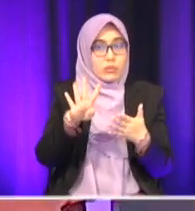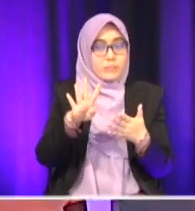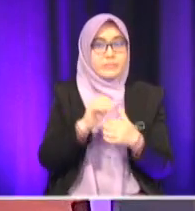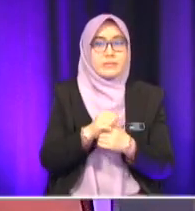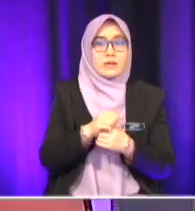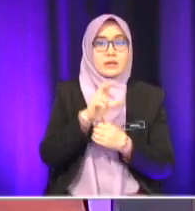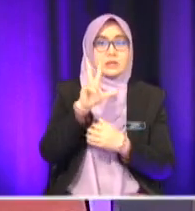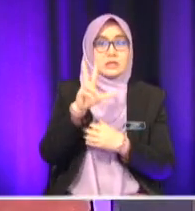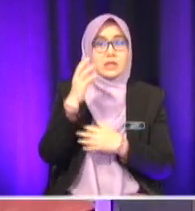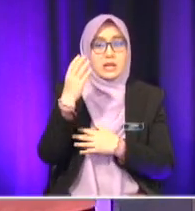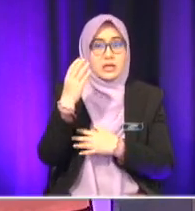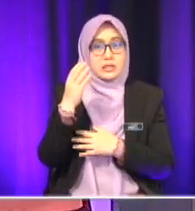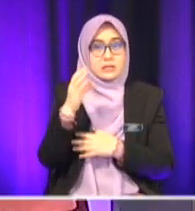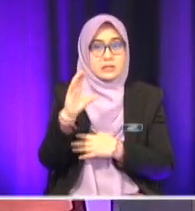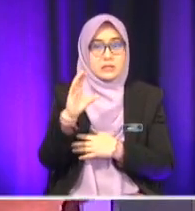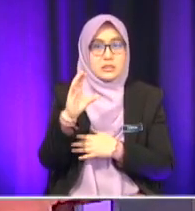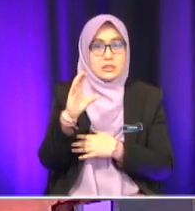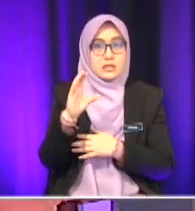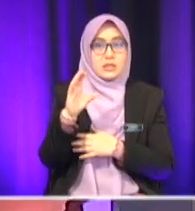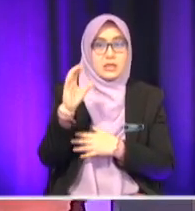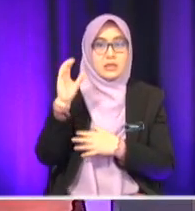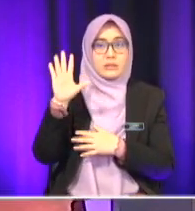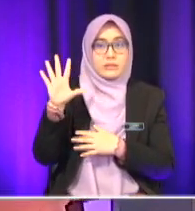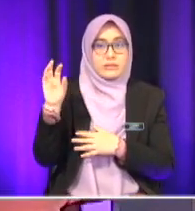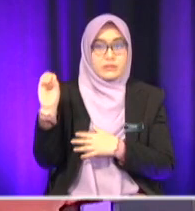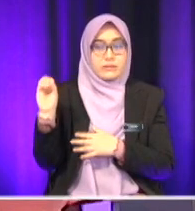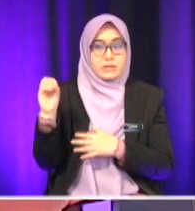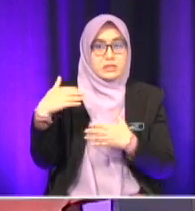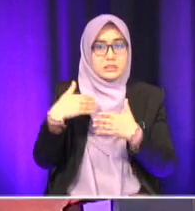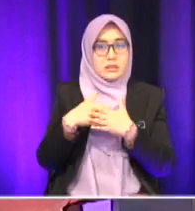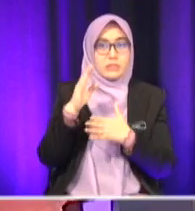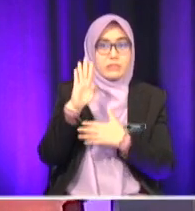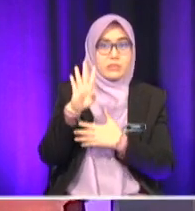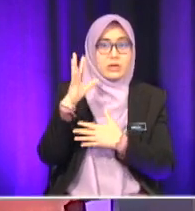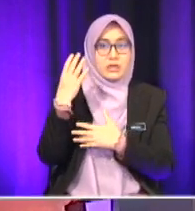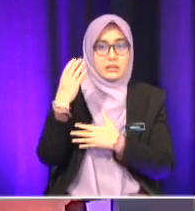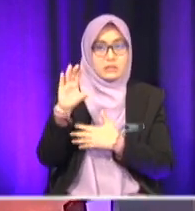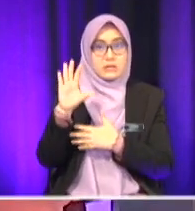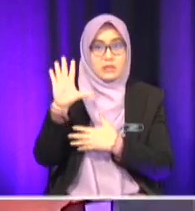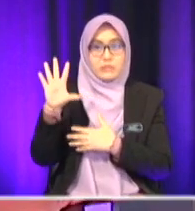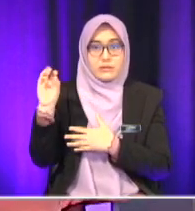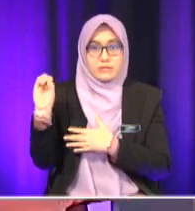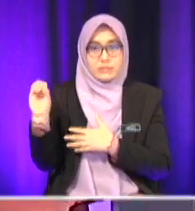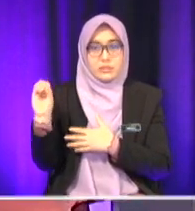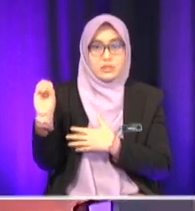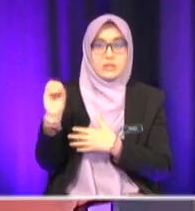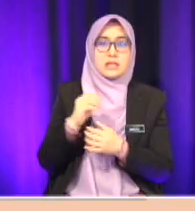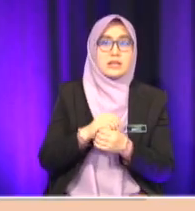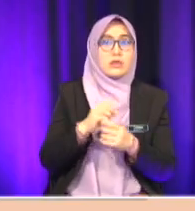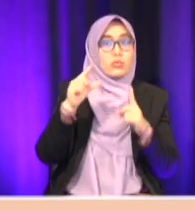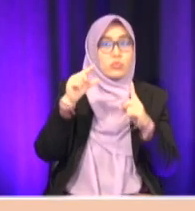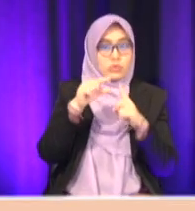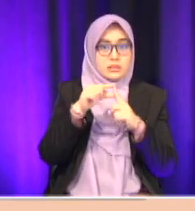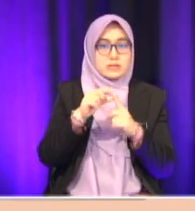to 450 words, including the gap sentences. Okay. Okay, and 6 sentences